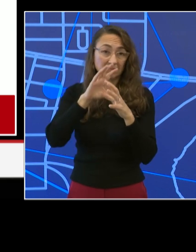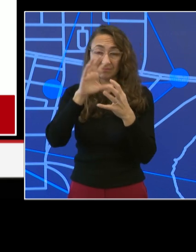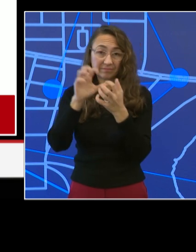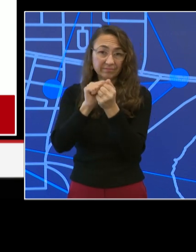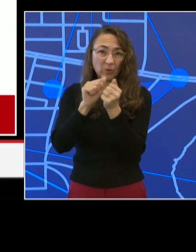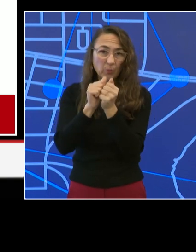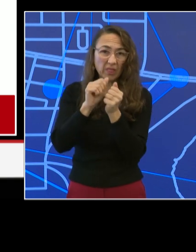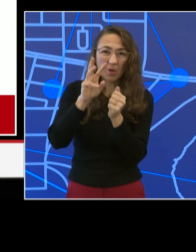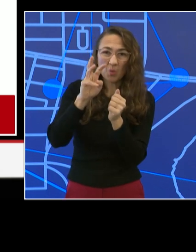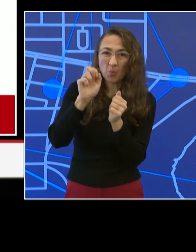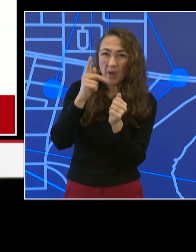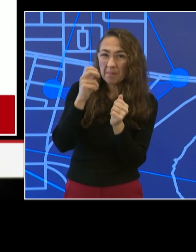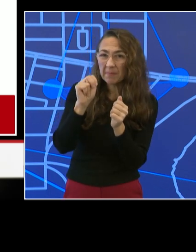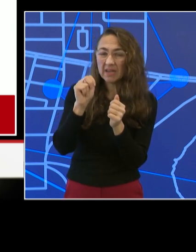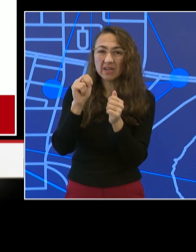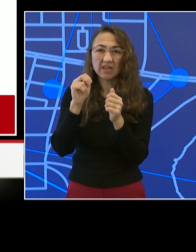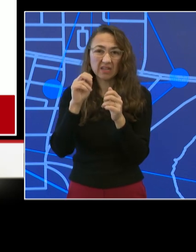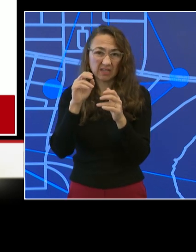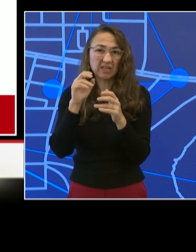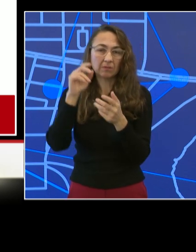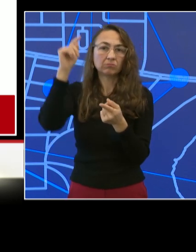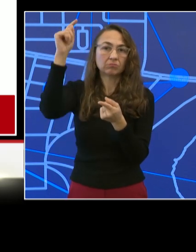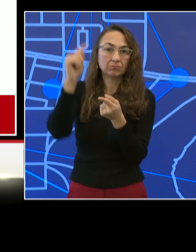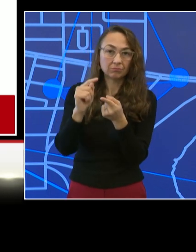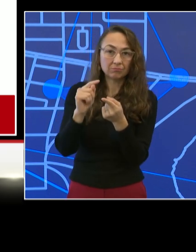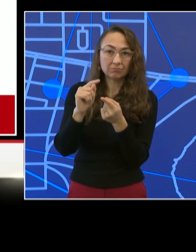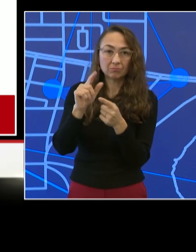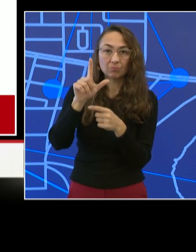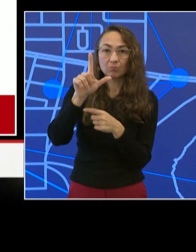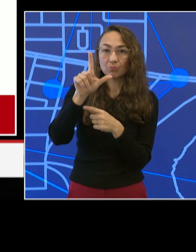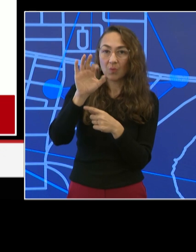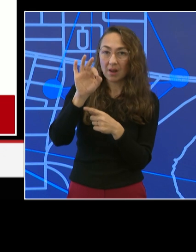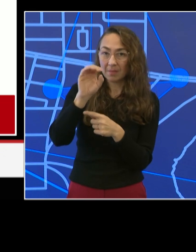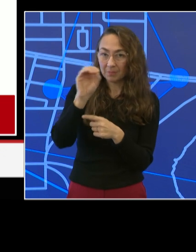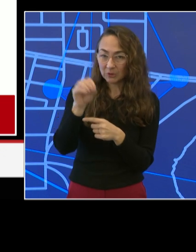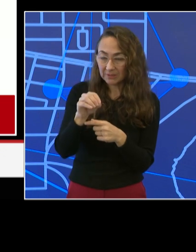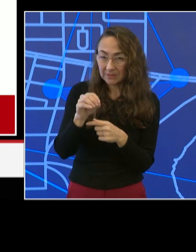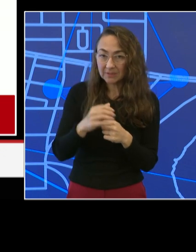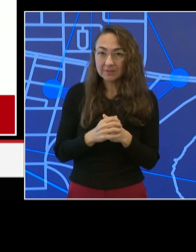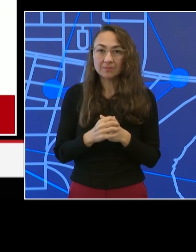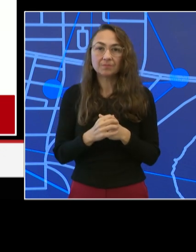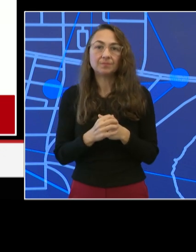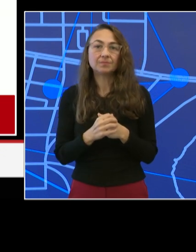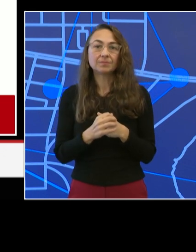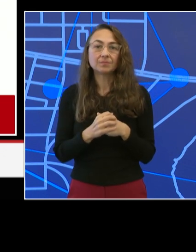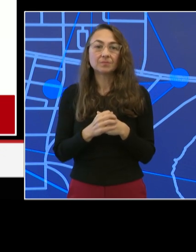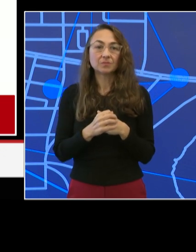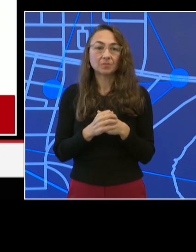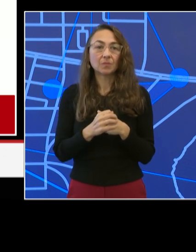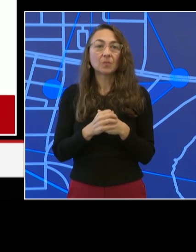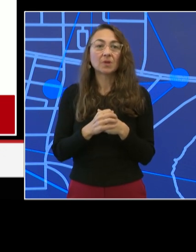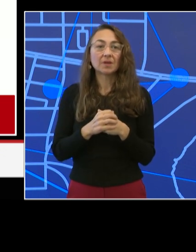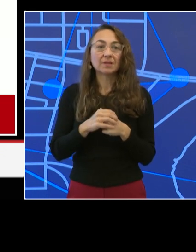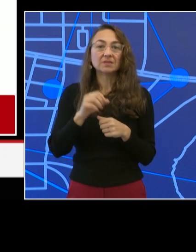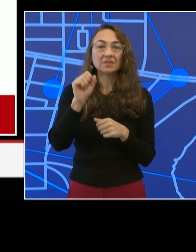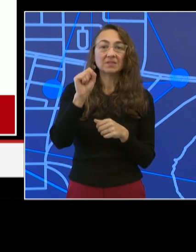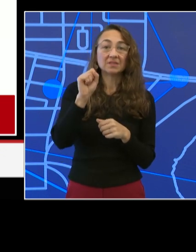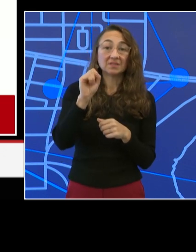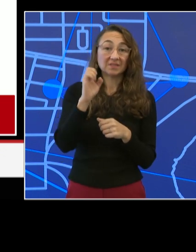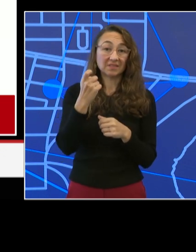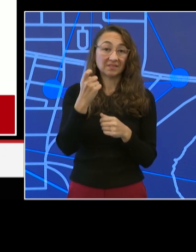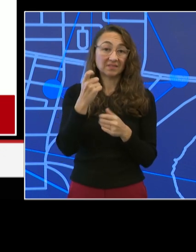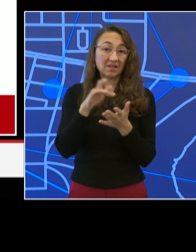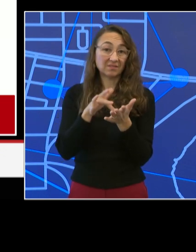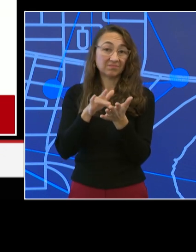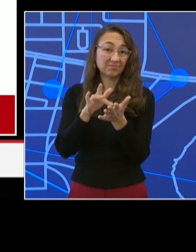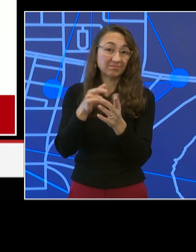crime reductions, our property crime is also down 12%. We are also seeing a 26% drop in vehicle theft and a 15% drop